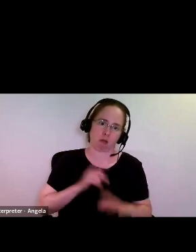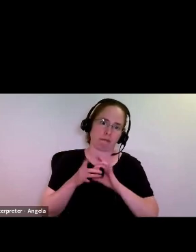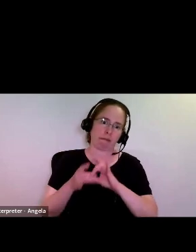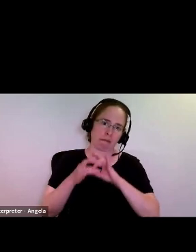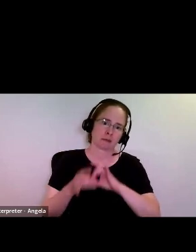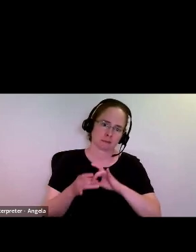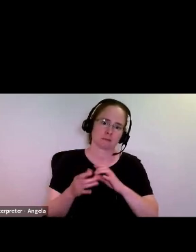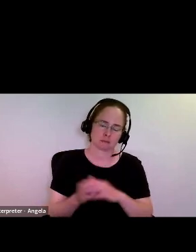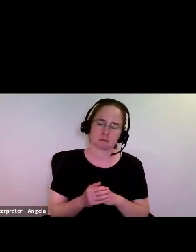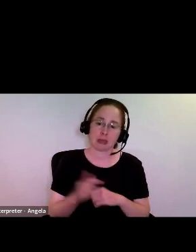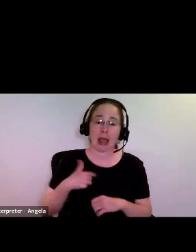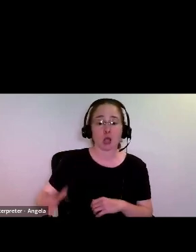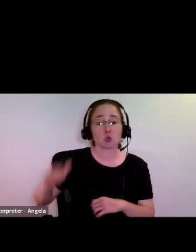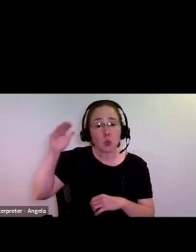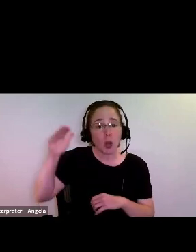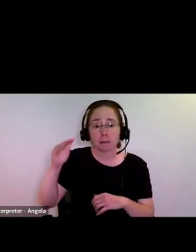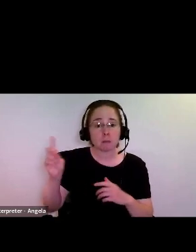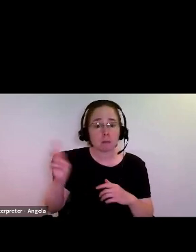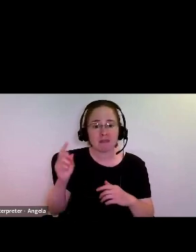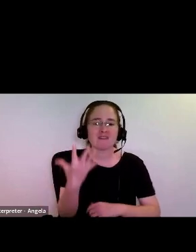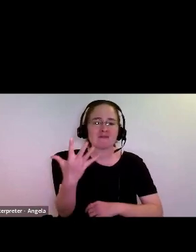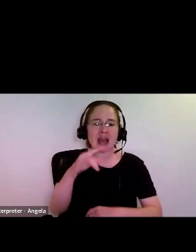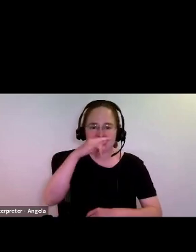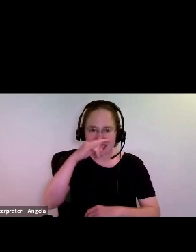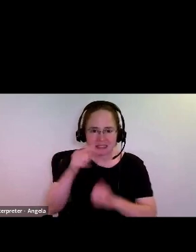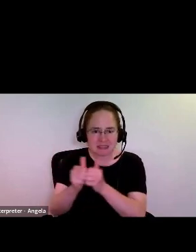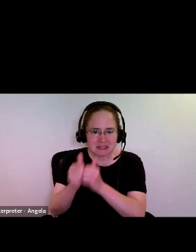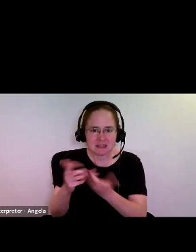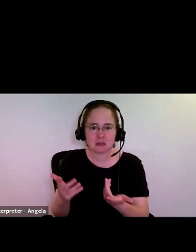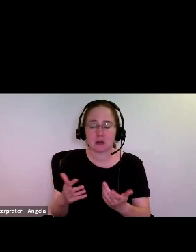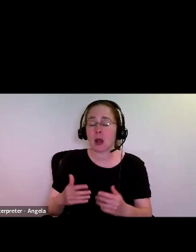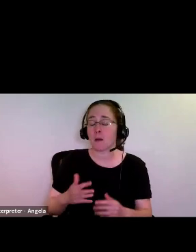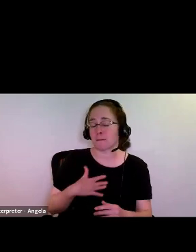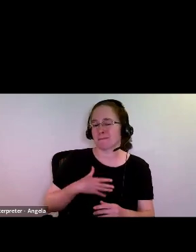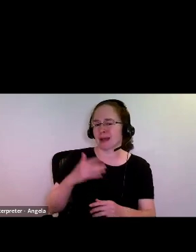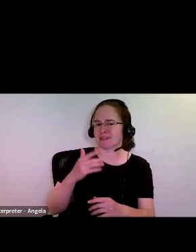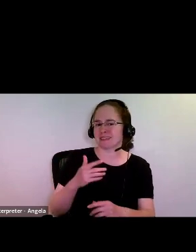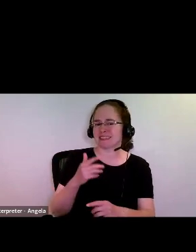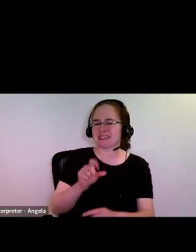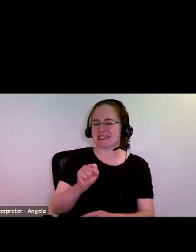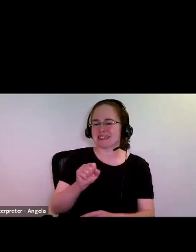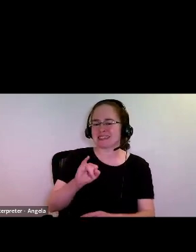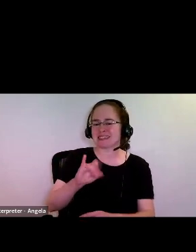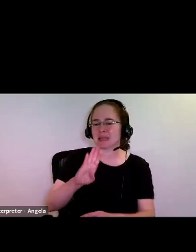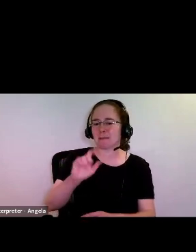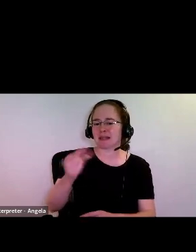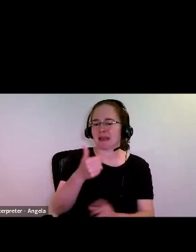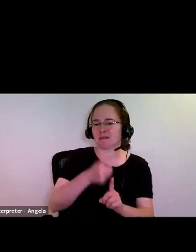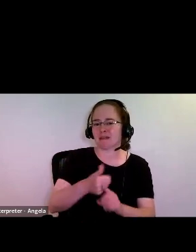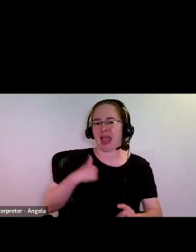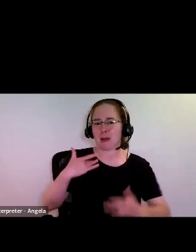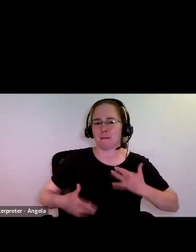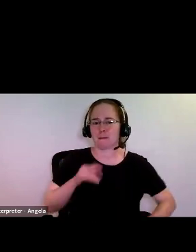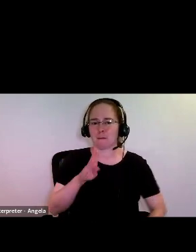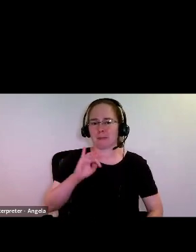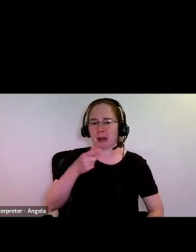to you. I grew up in a home of 5 kids and had a sibling who was diagnosed with bipolar disorder as a